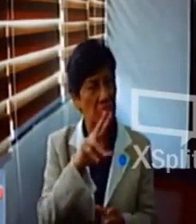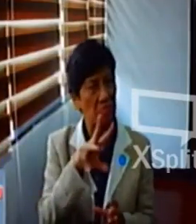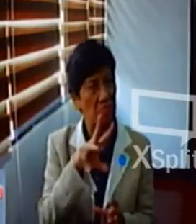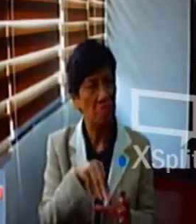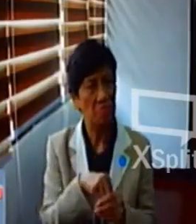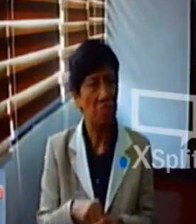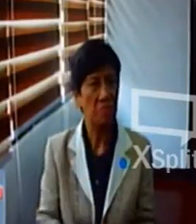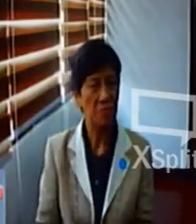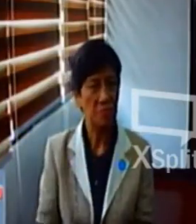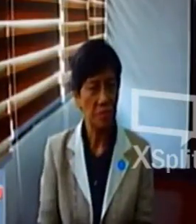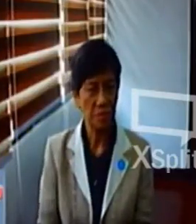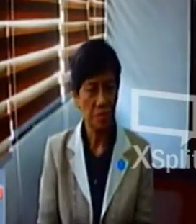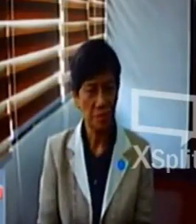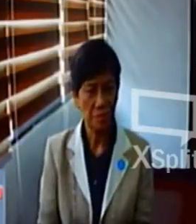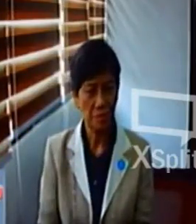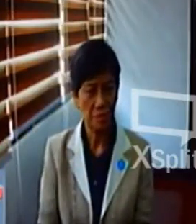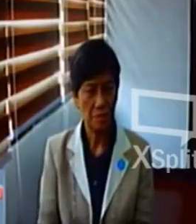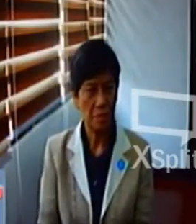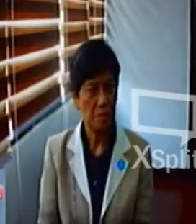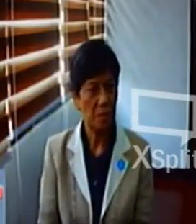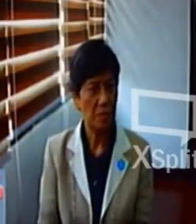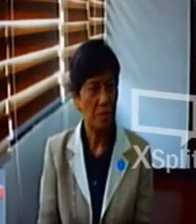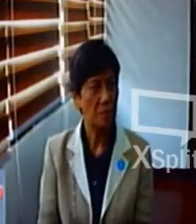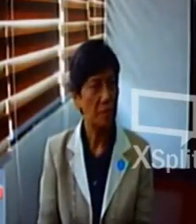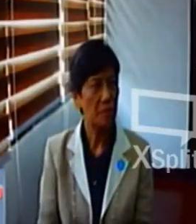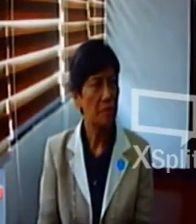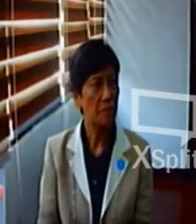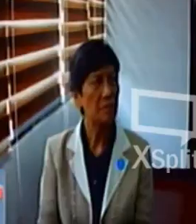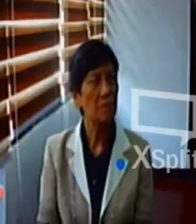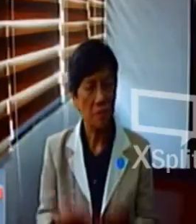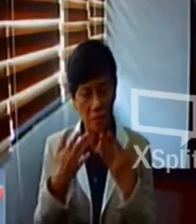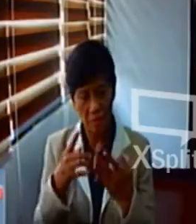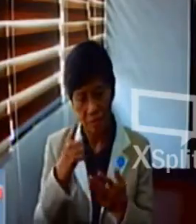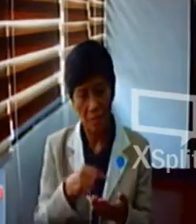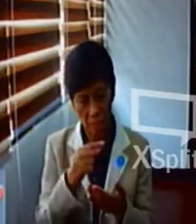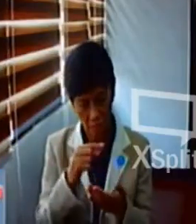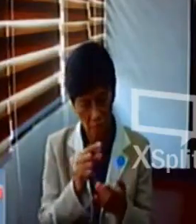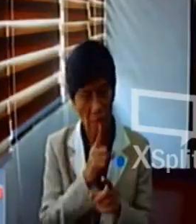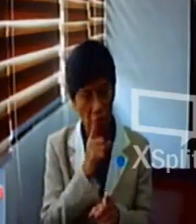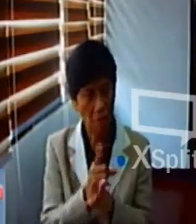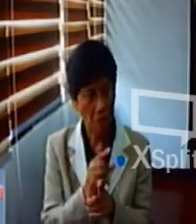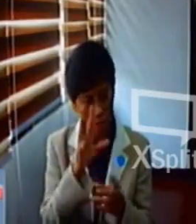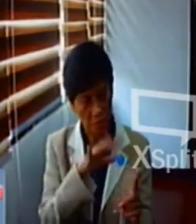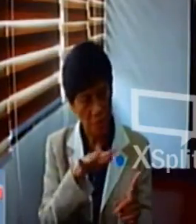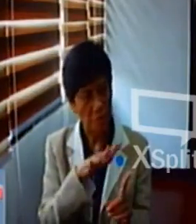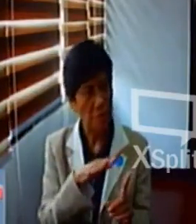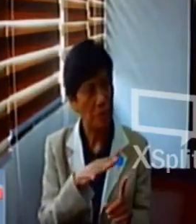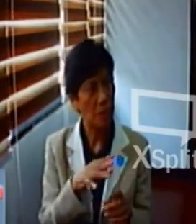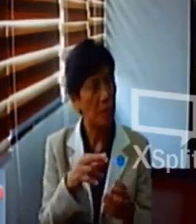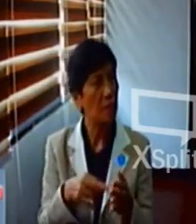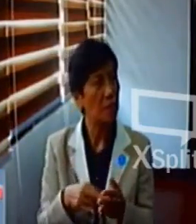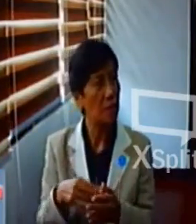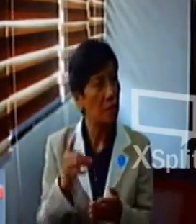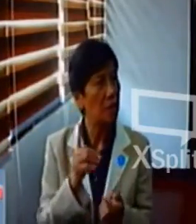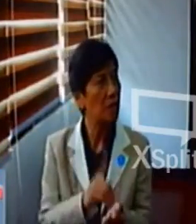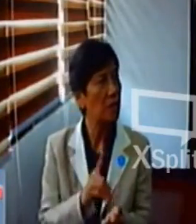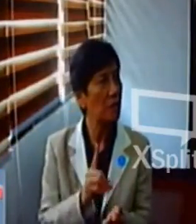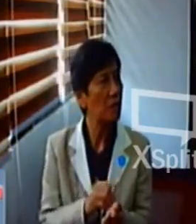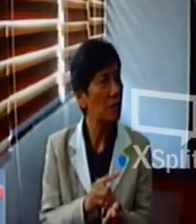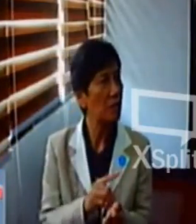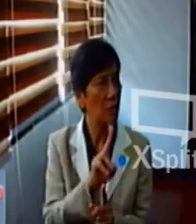exhibit. That's a correct observation, Your Honor, and may we request Dr. Santos to explain the